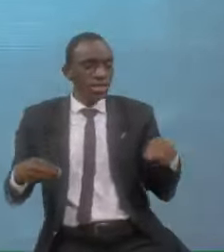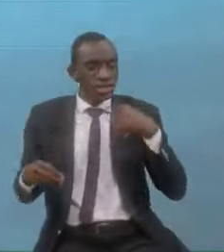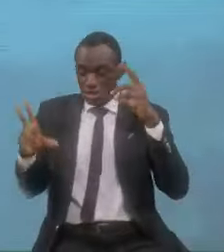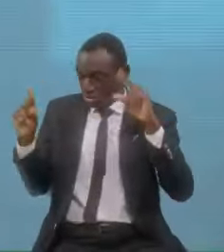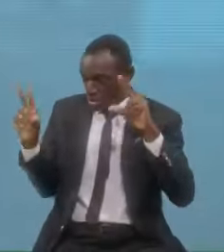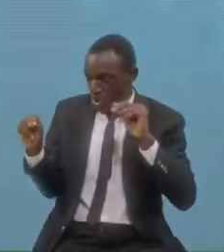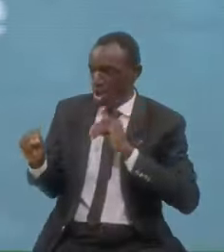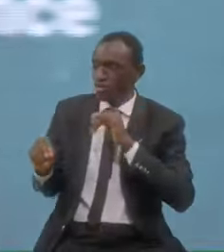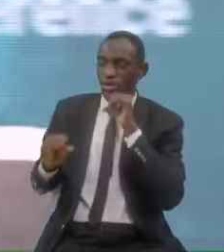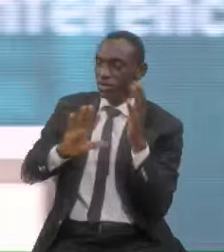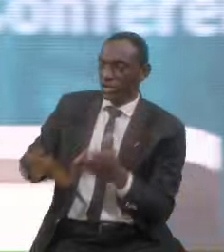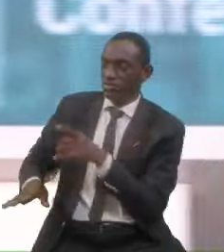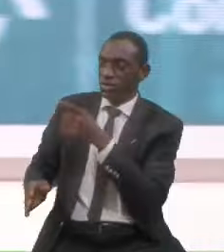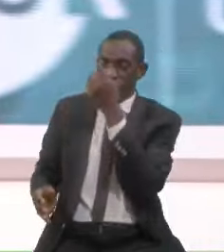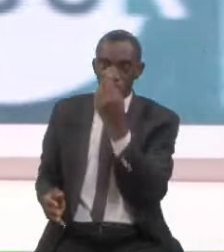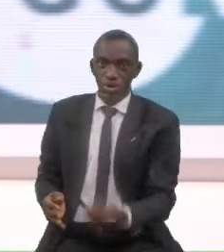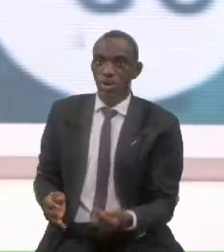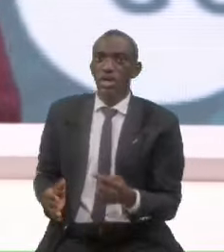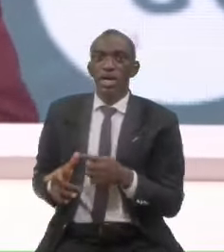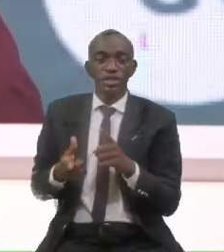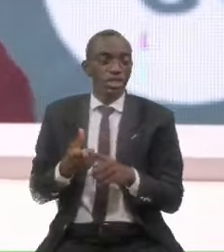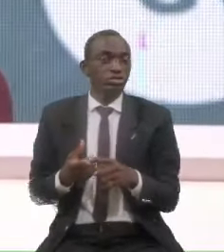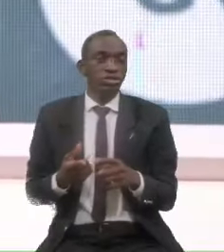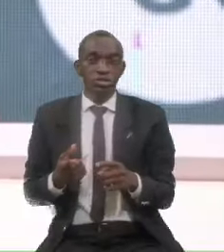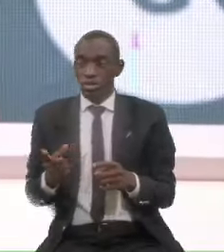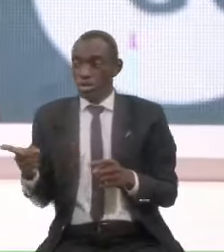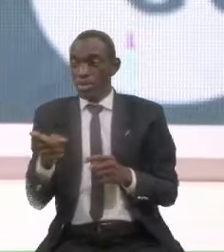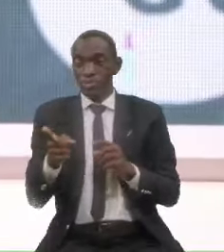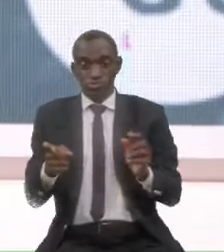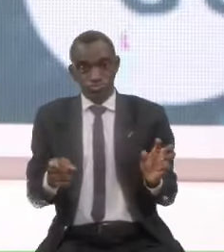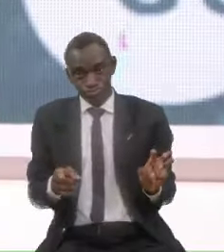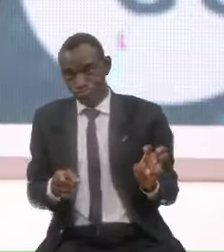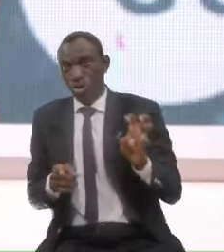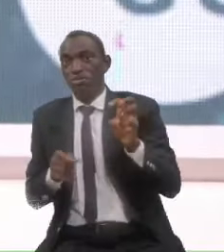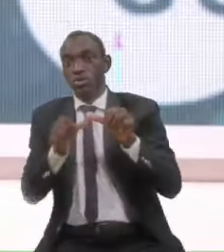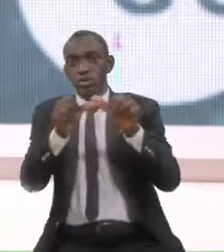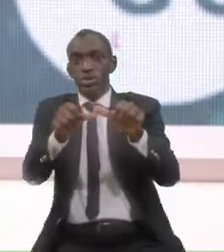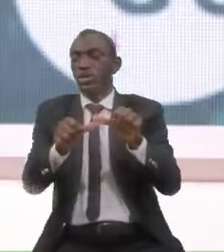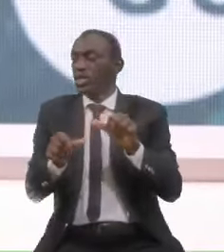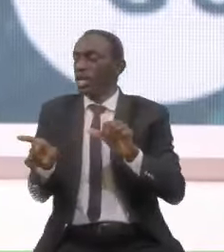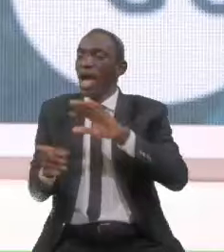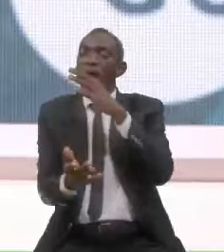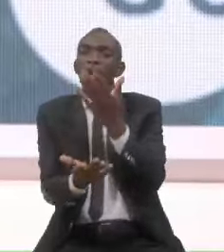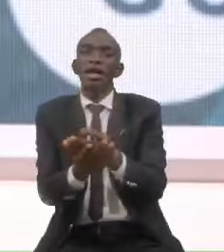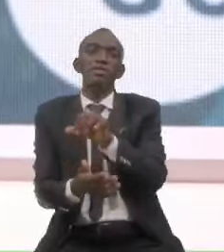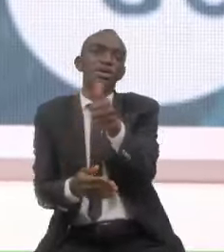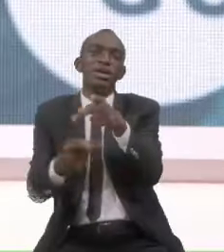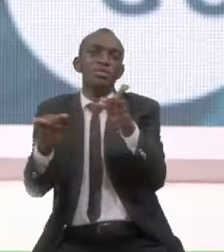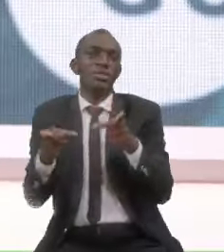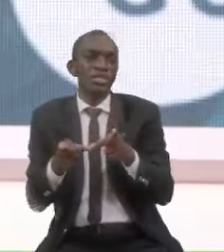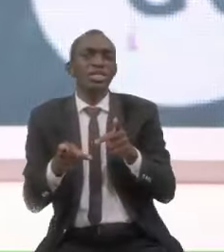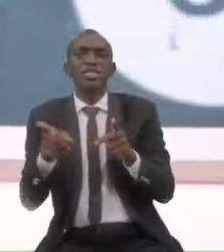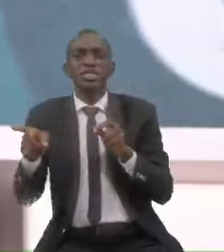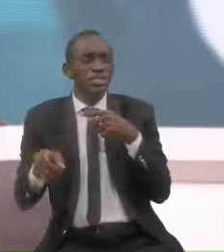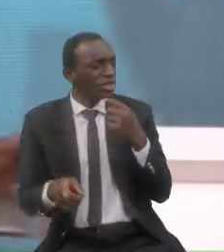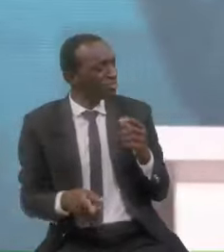to Bethel. And Elijah said, Elisha, this is too much for you. How can you